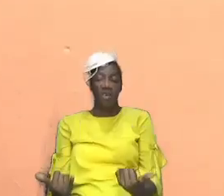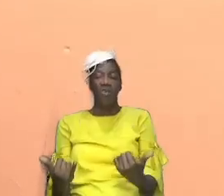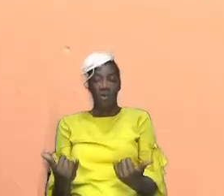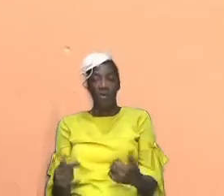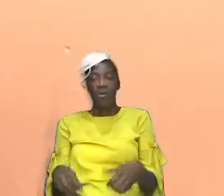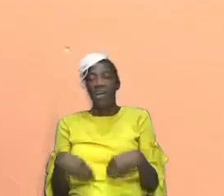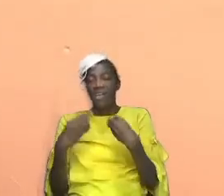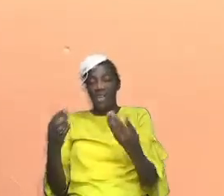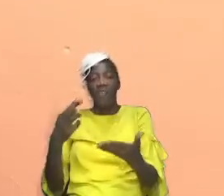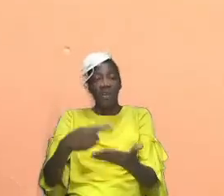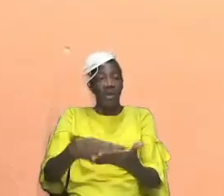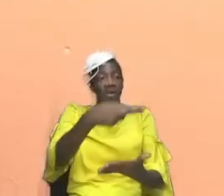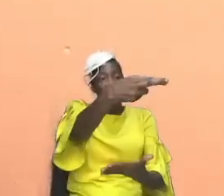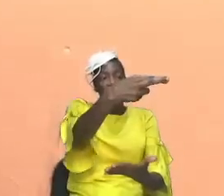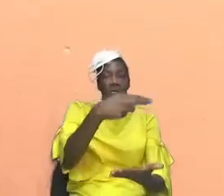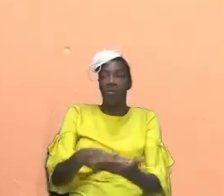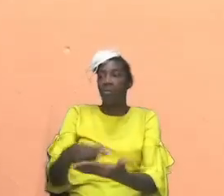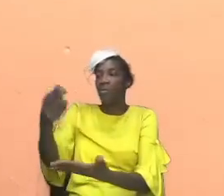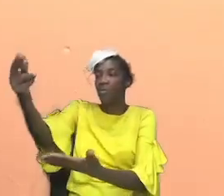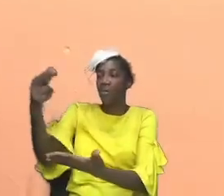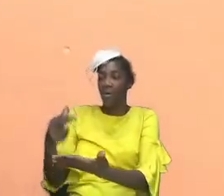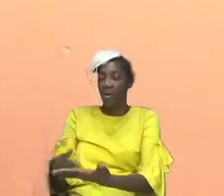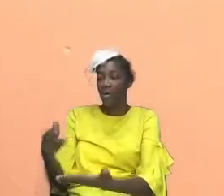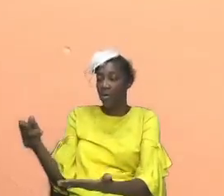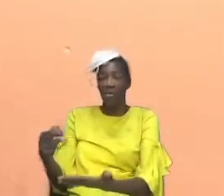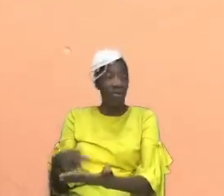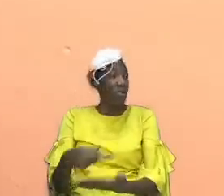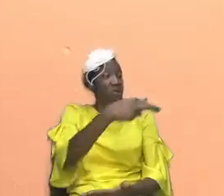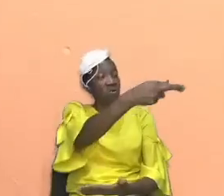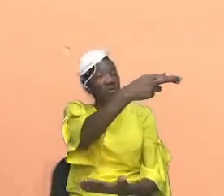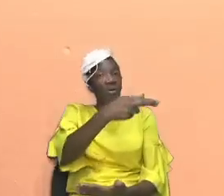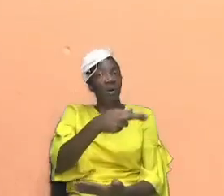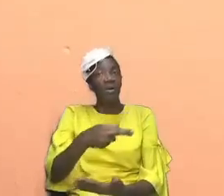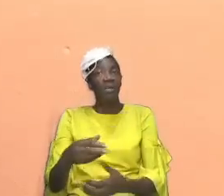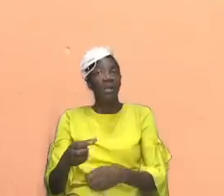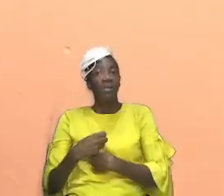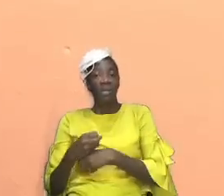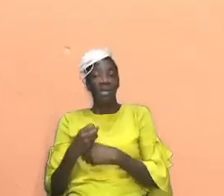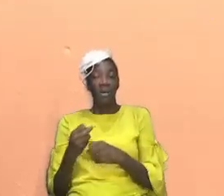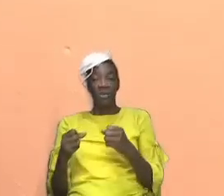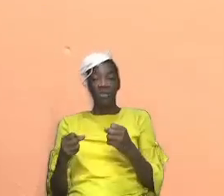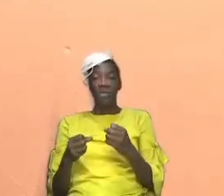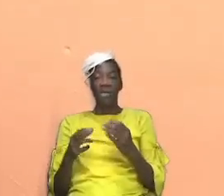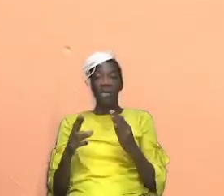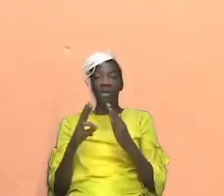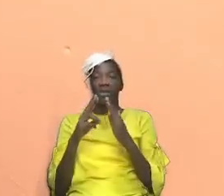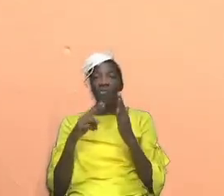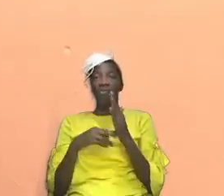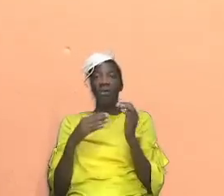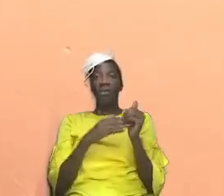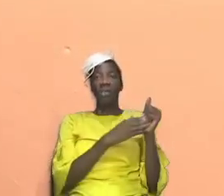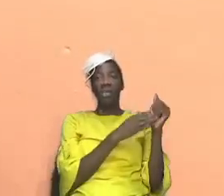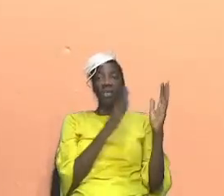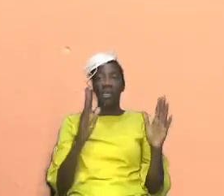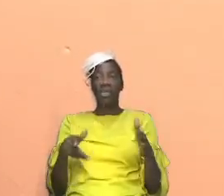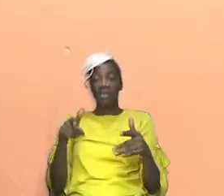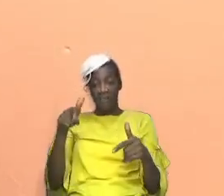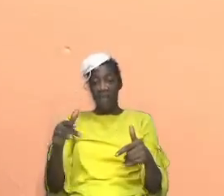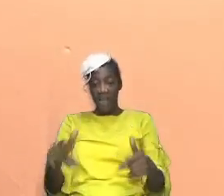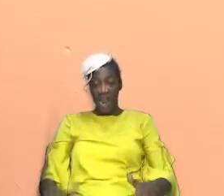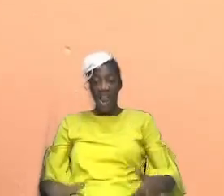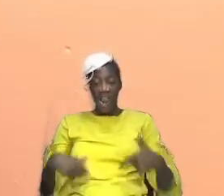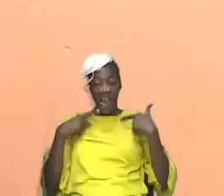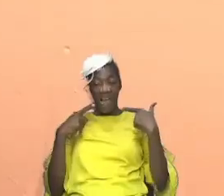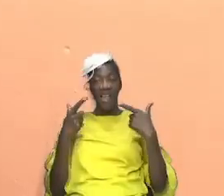given rewards that will allow for us to be rulers and leaders in that life to